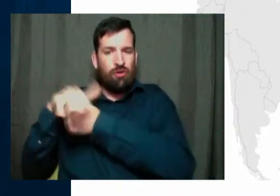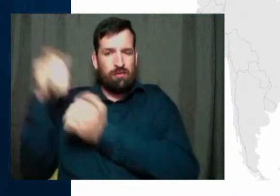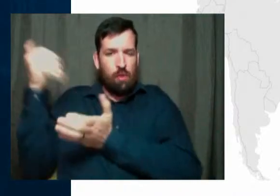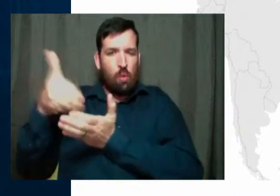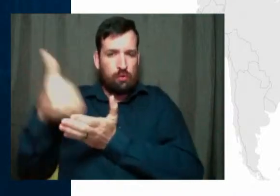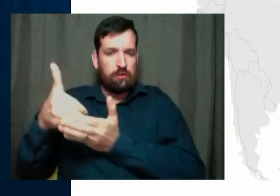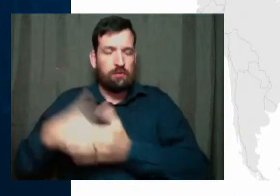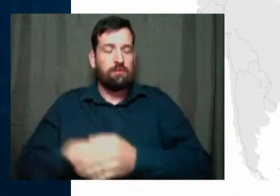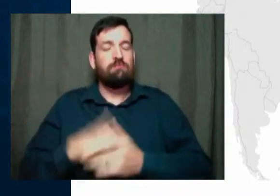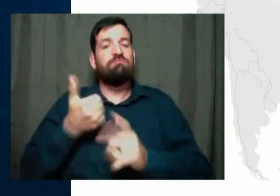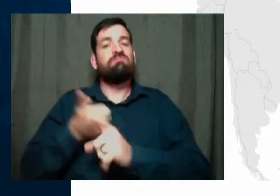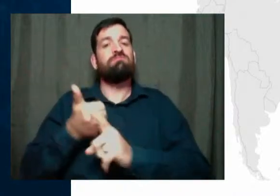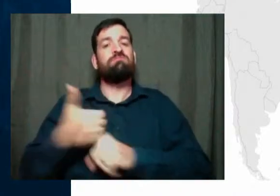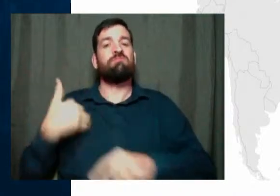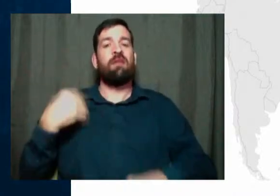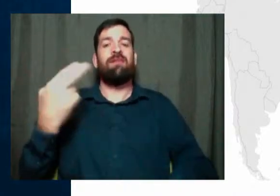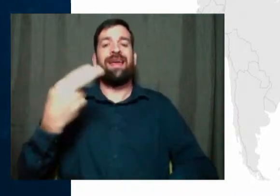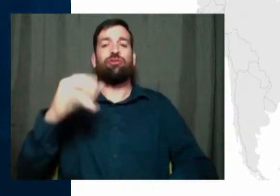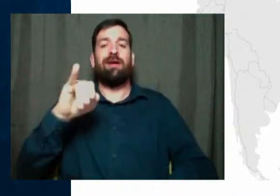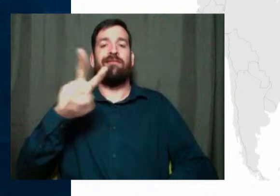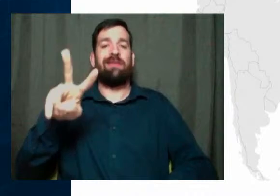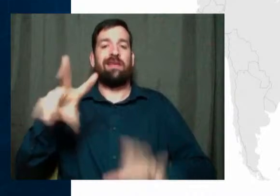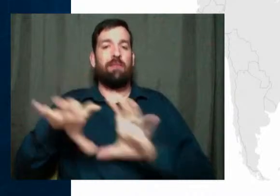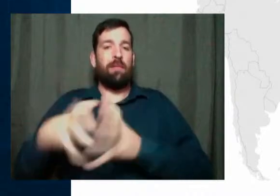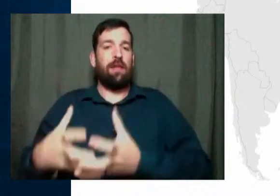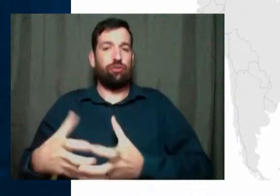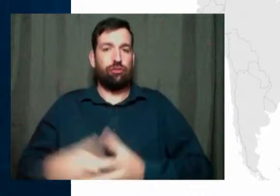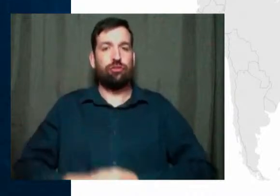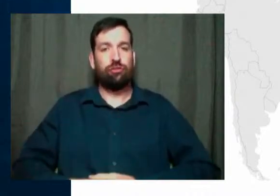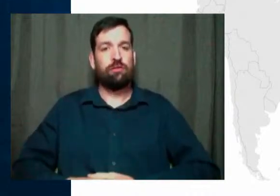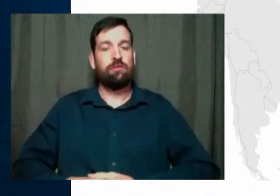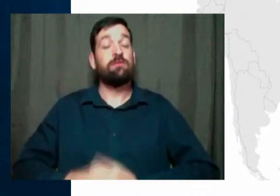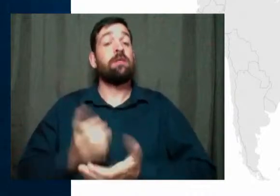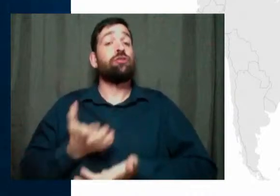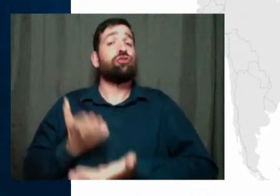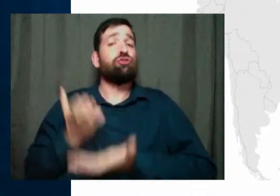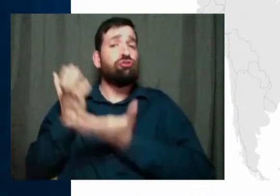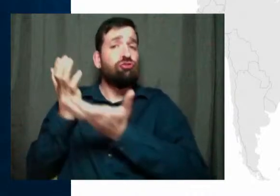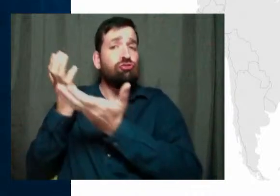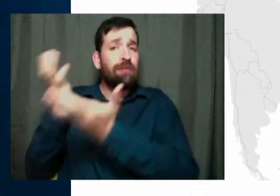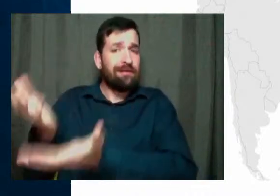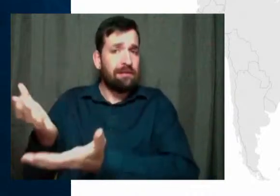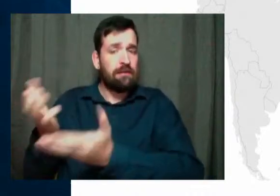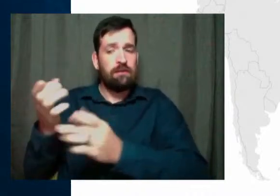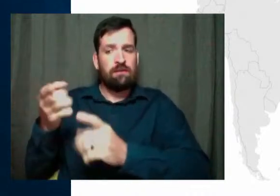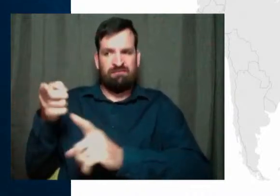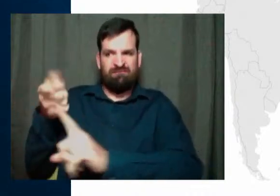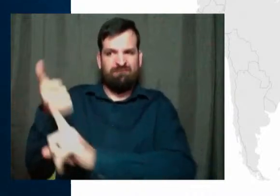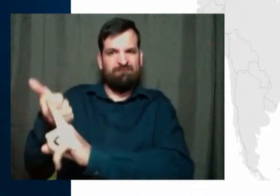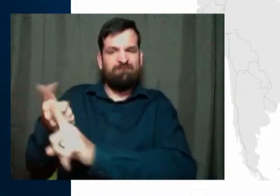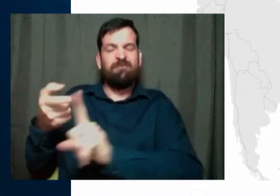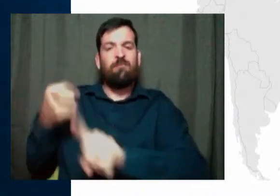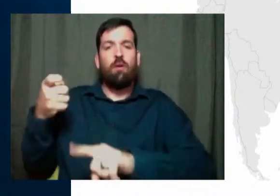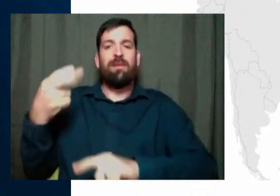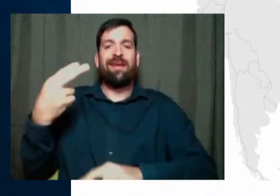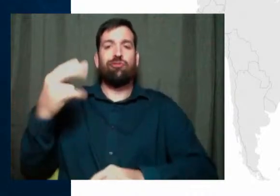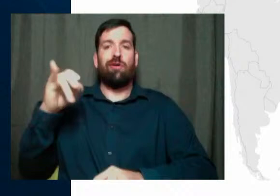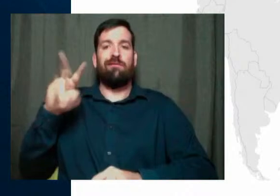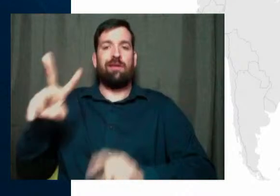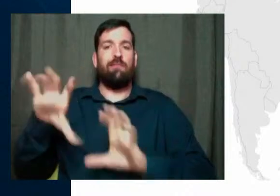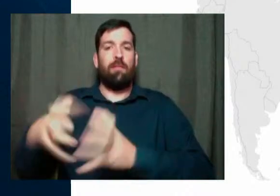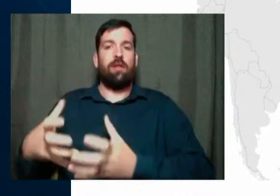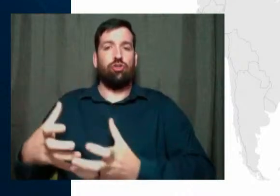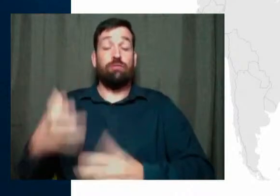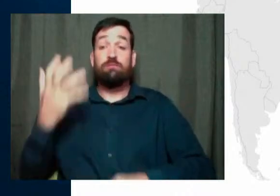an HIV population, and it's being suggested this came about in an HIV population because folks